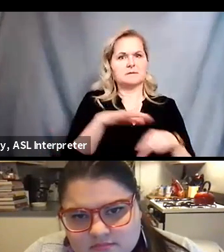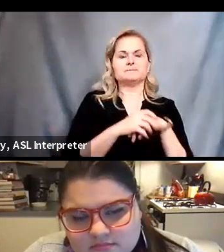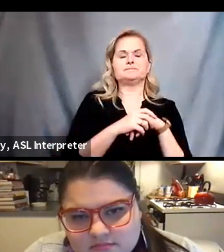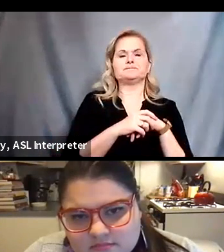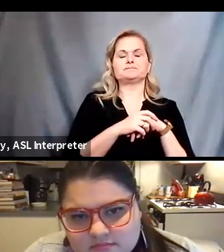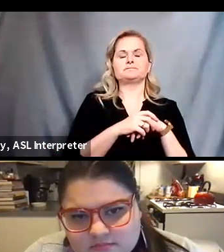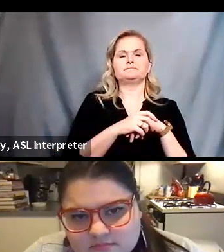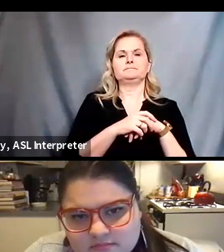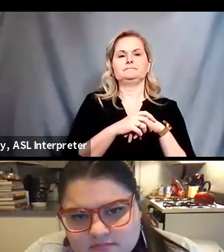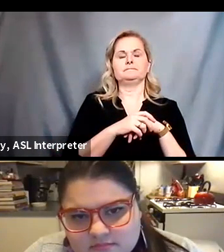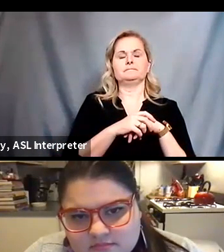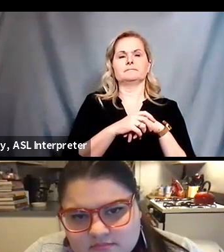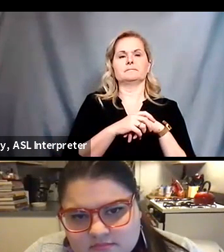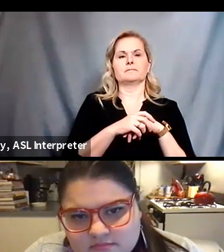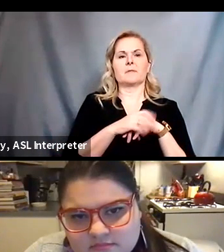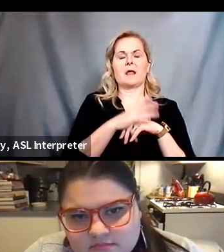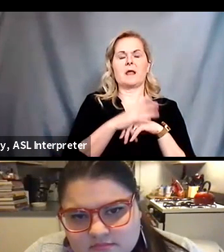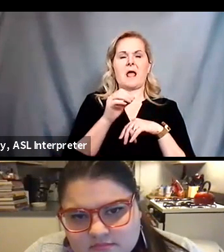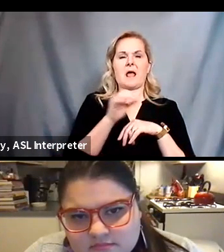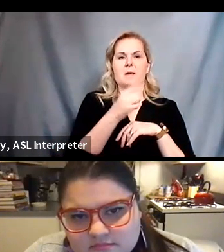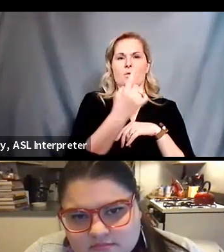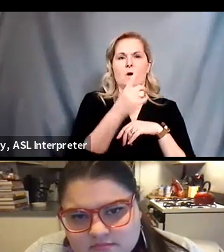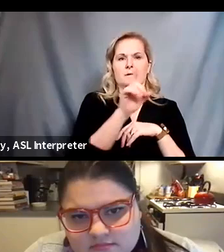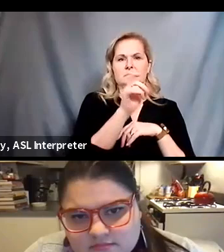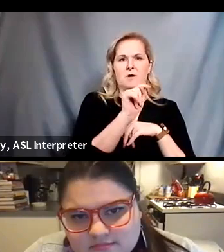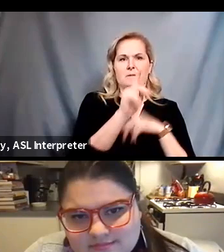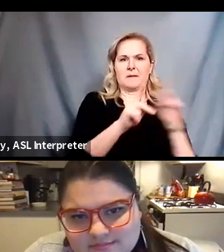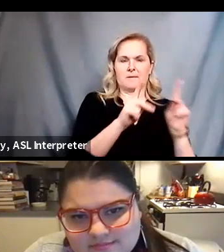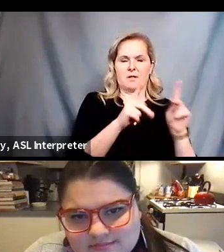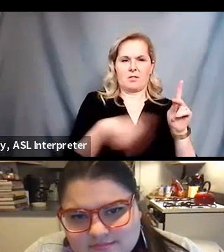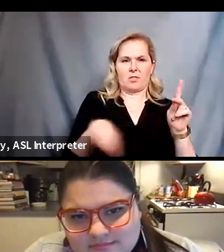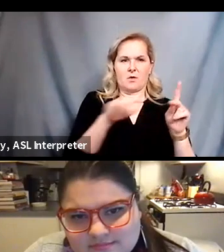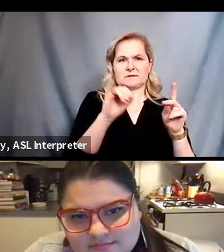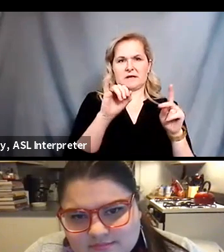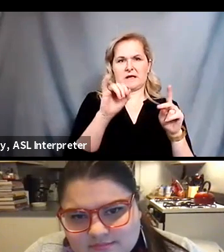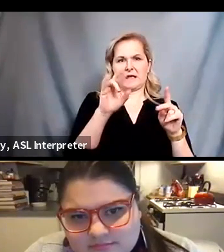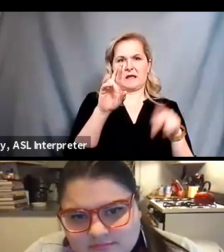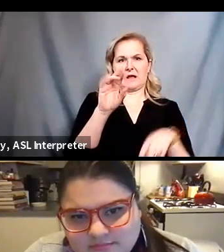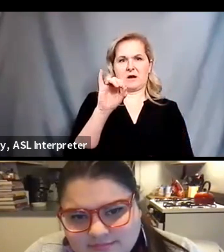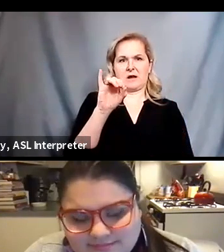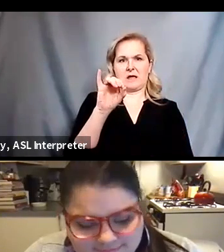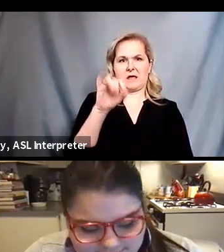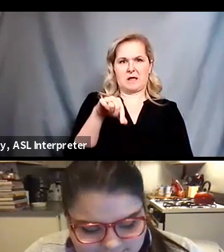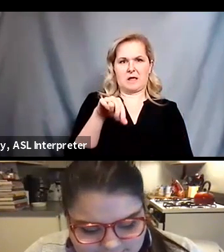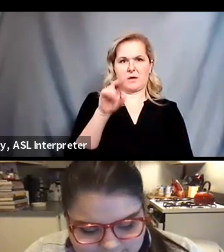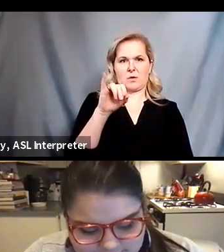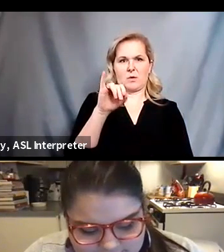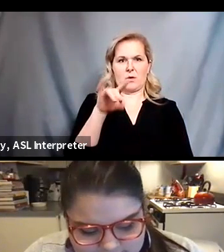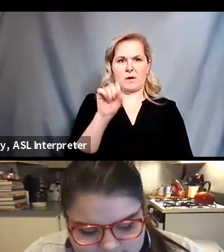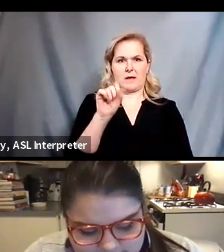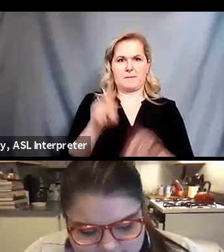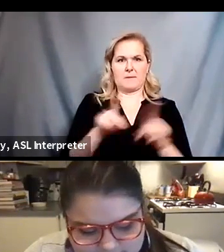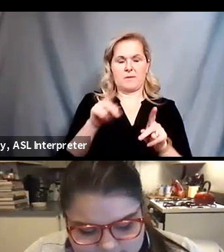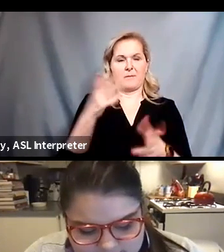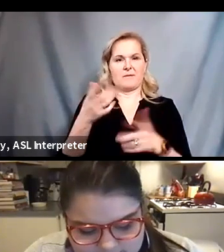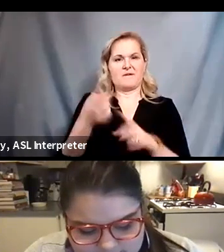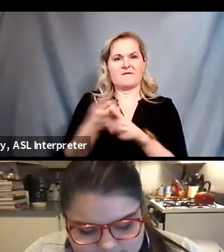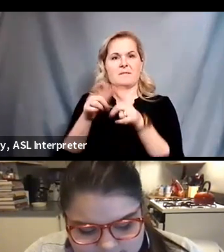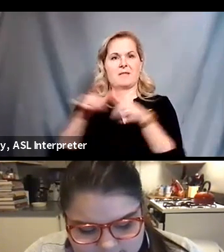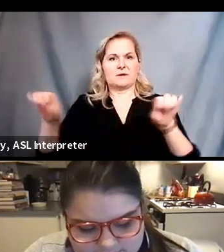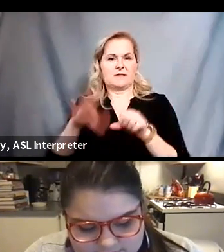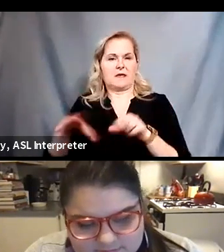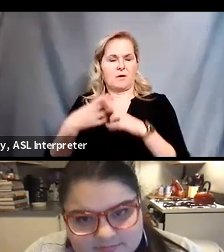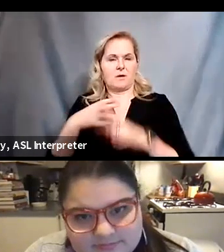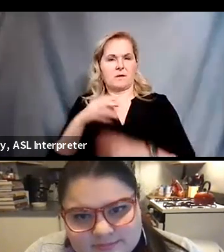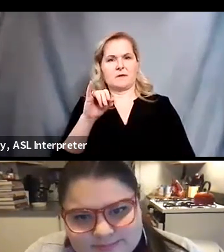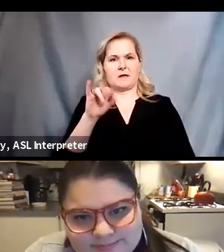The Haudenosaunee and the Wendat peoples, those Iroquoian peoples, as the linguist might call them, you know,